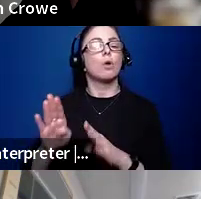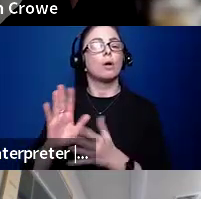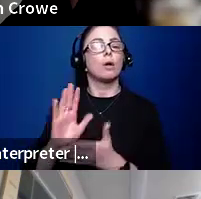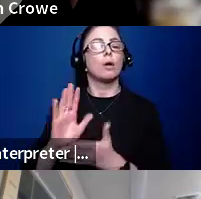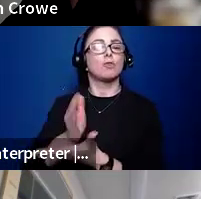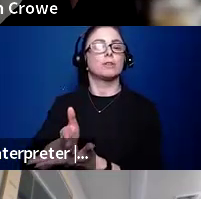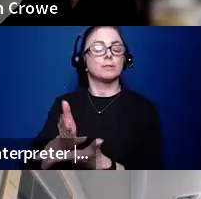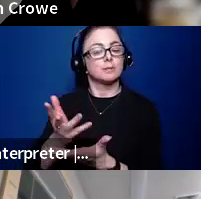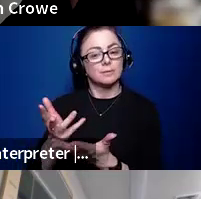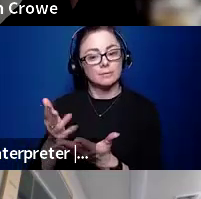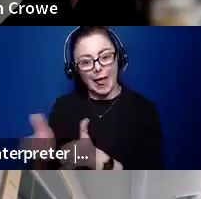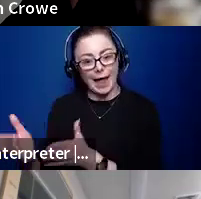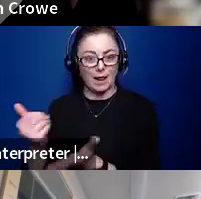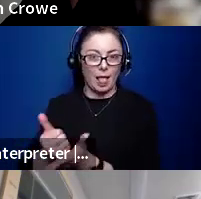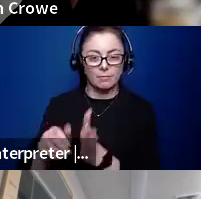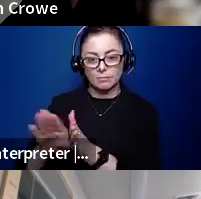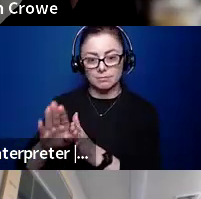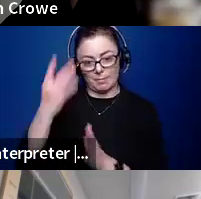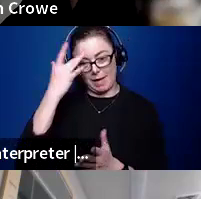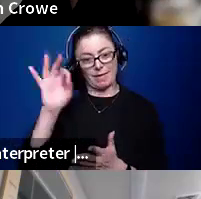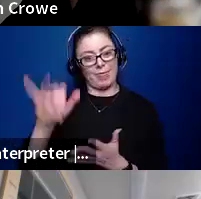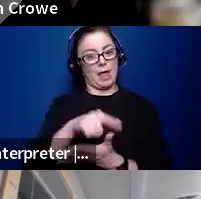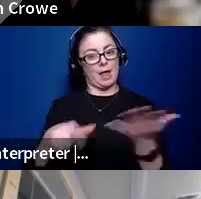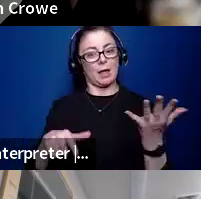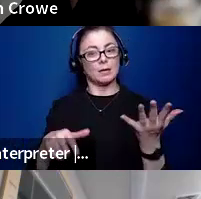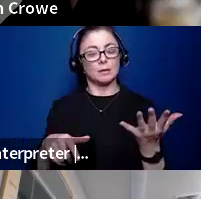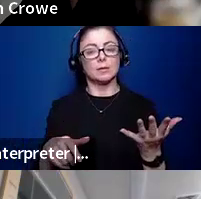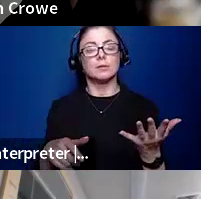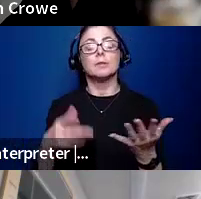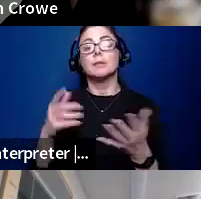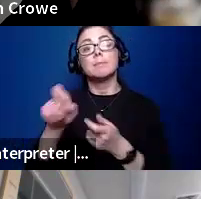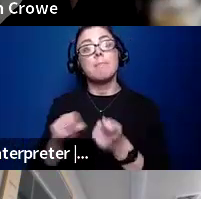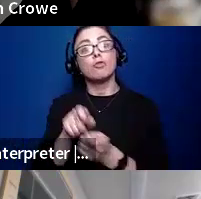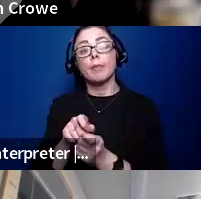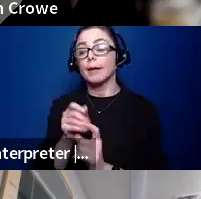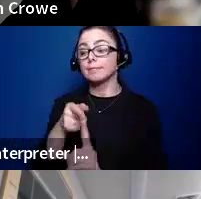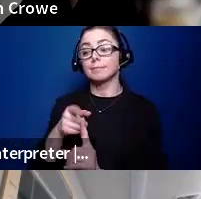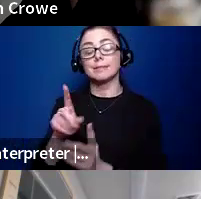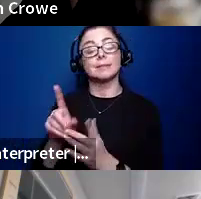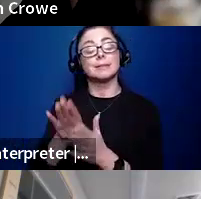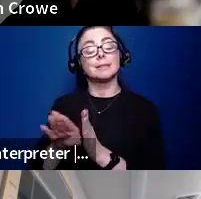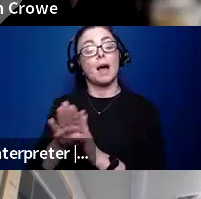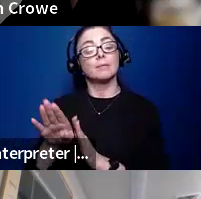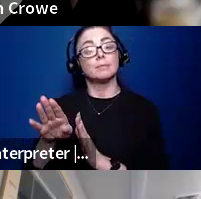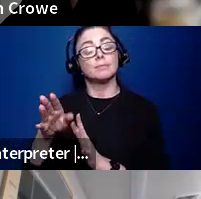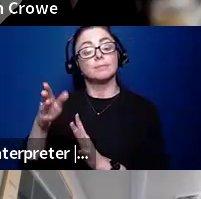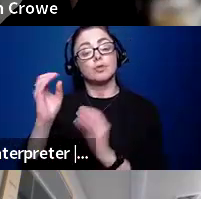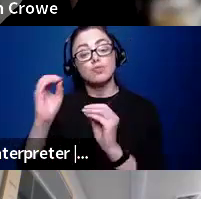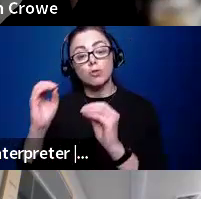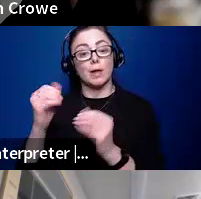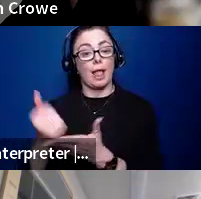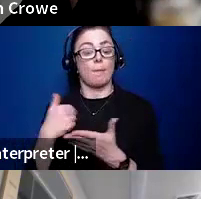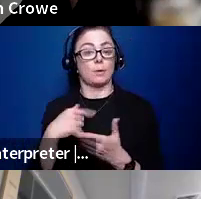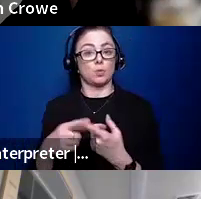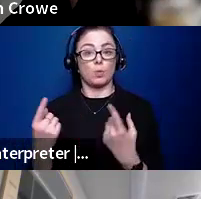with their peers and find success in academics. It was a specially designed instruction best practice coach who taught me how to align my instruction to my